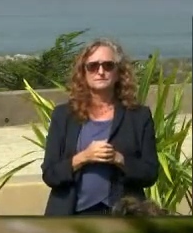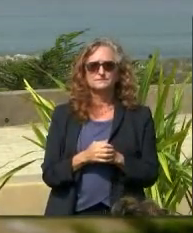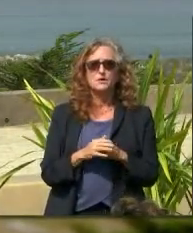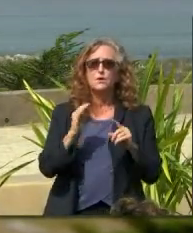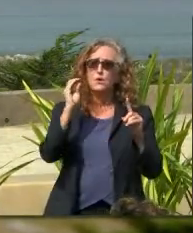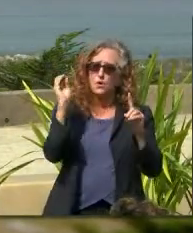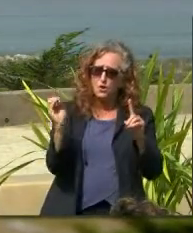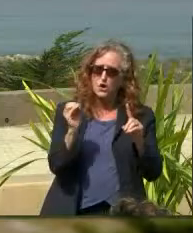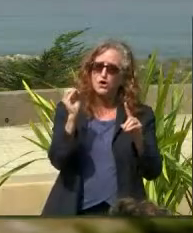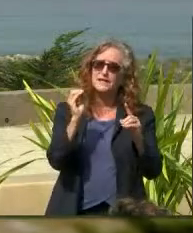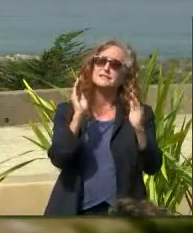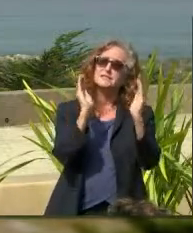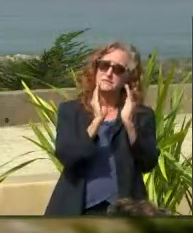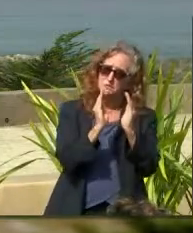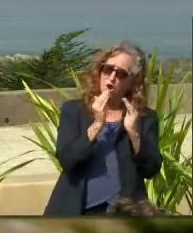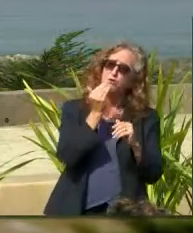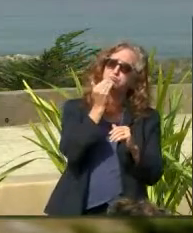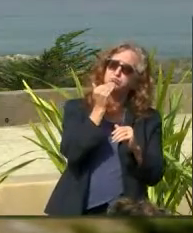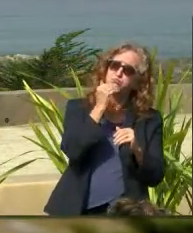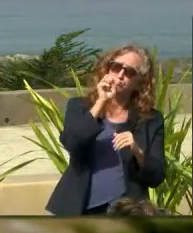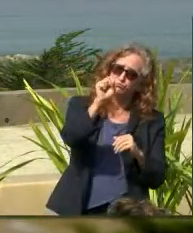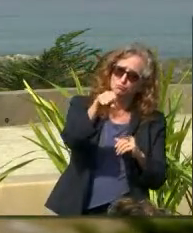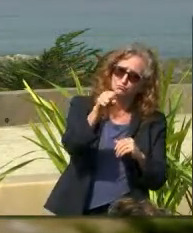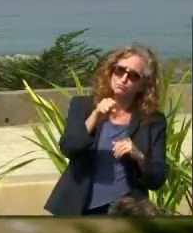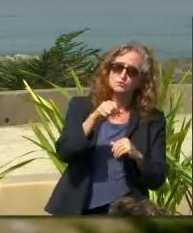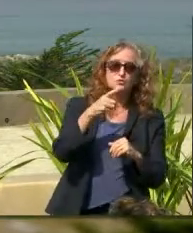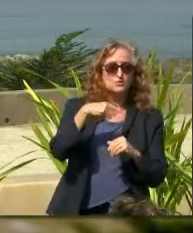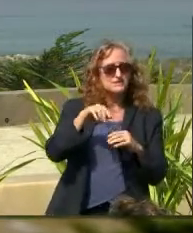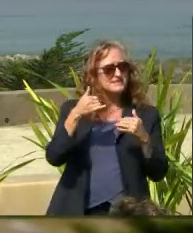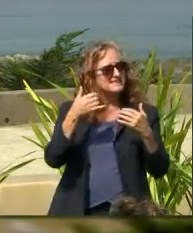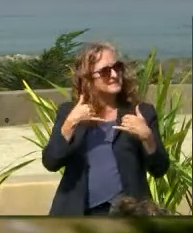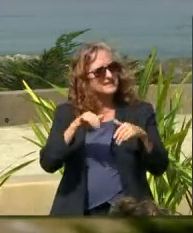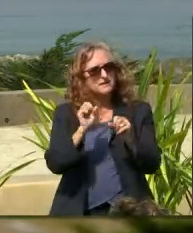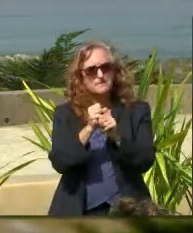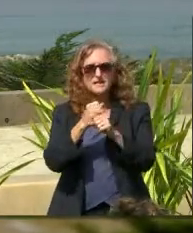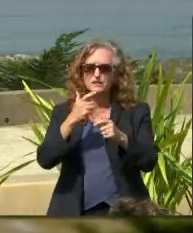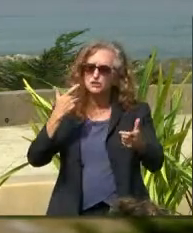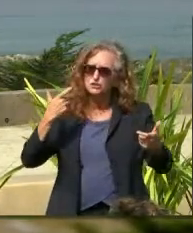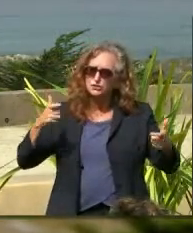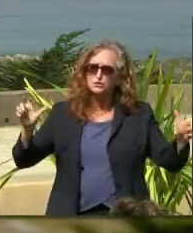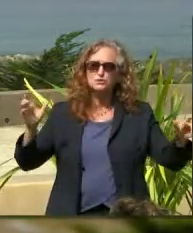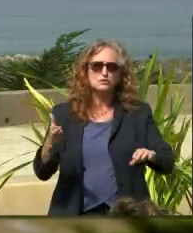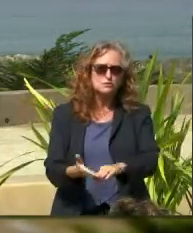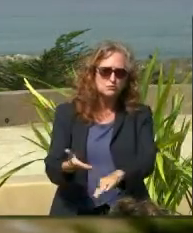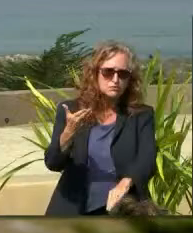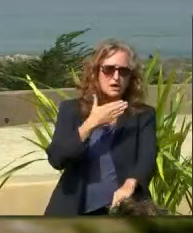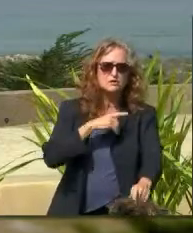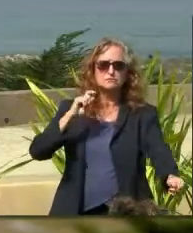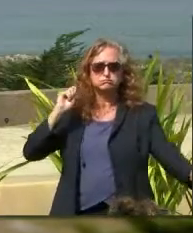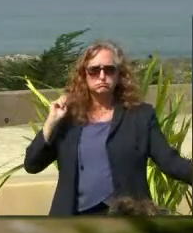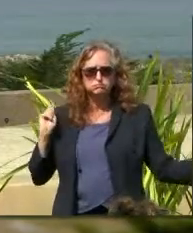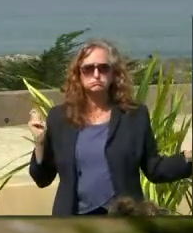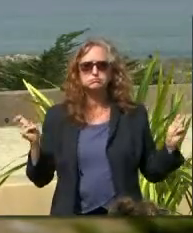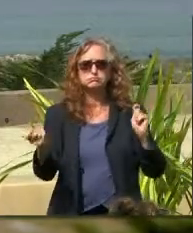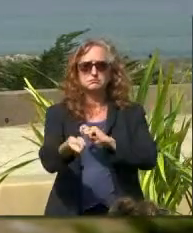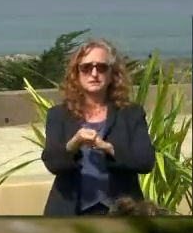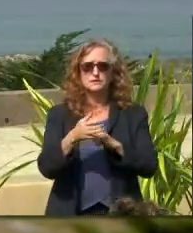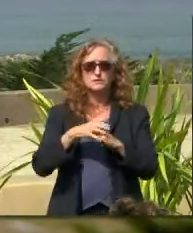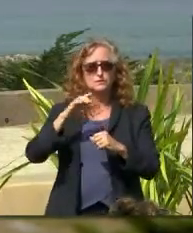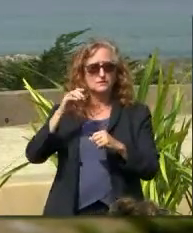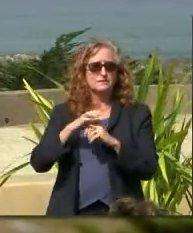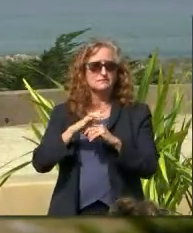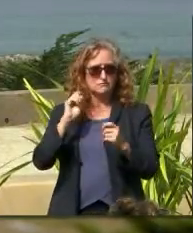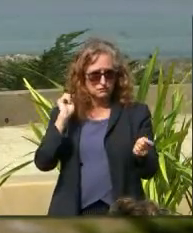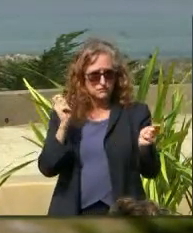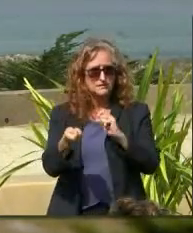small size, our state is absolutely making great strides in adapting to and mitigating